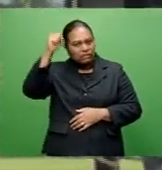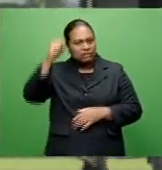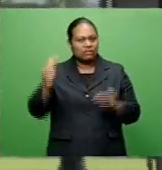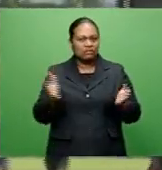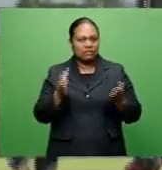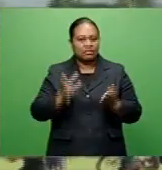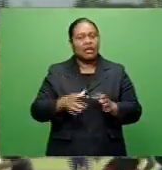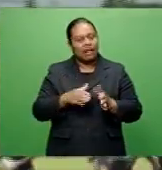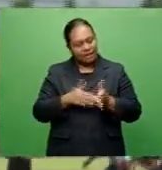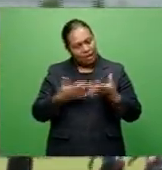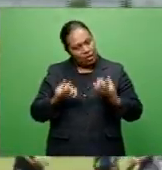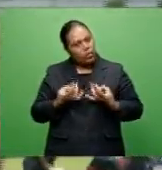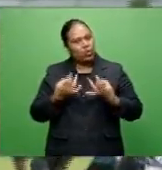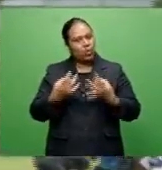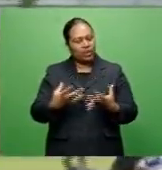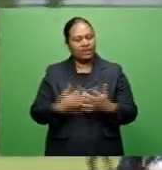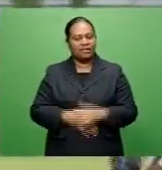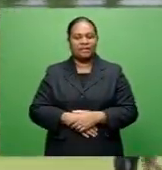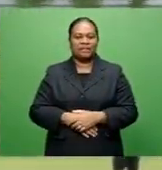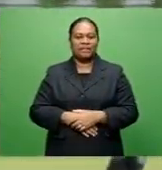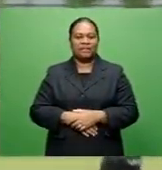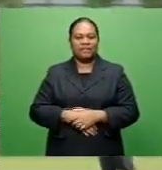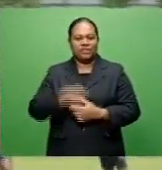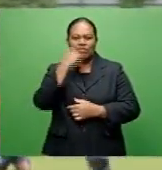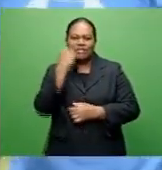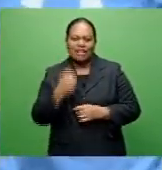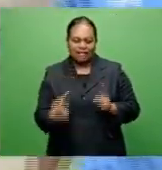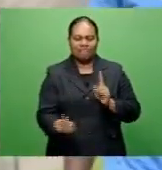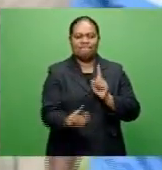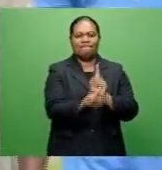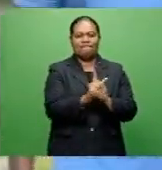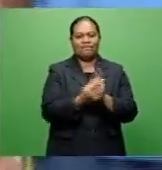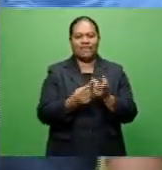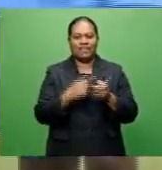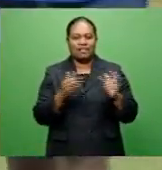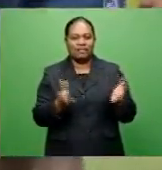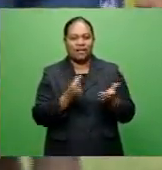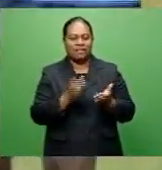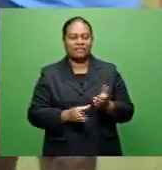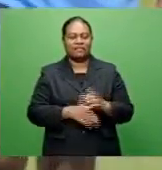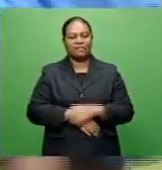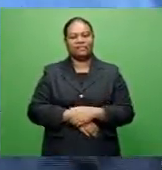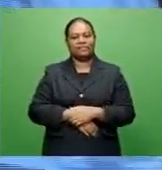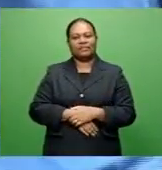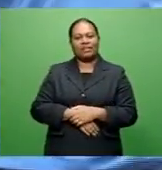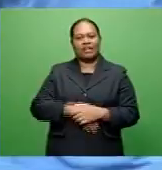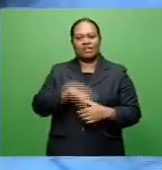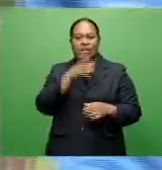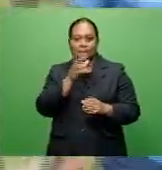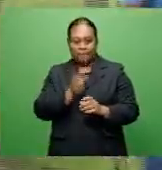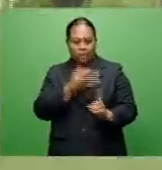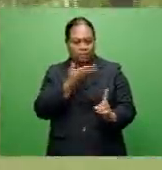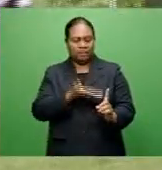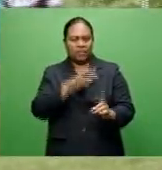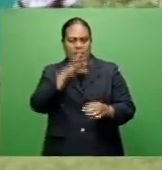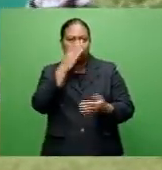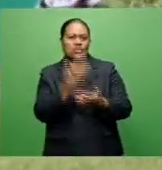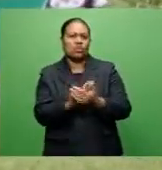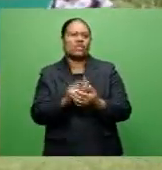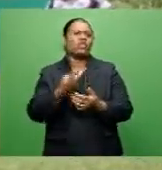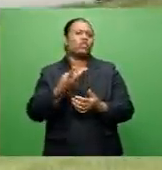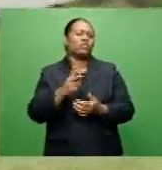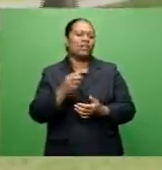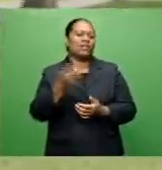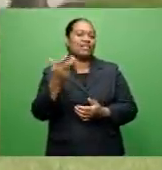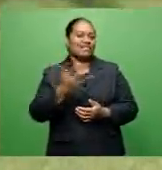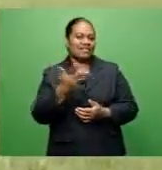tackle some old players, to put them down and try to beat them. One of the players is former Natambua High School sprinter in 2019